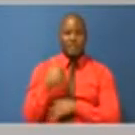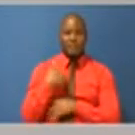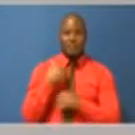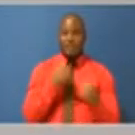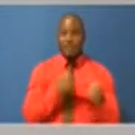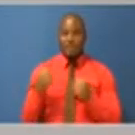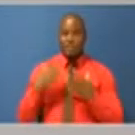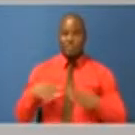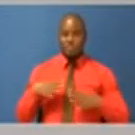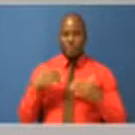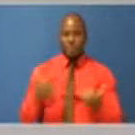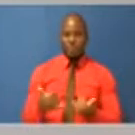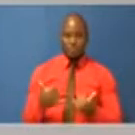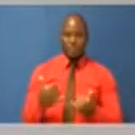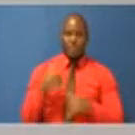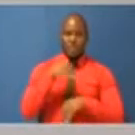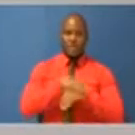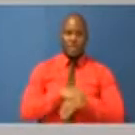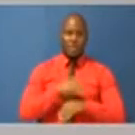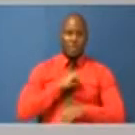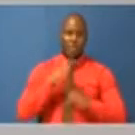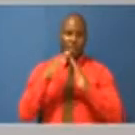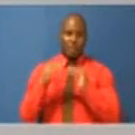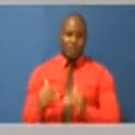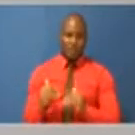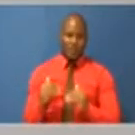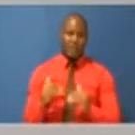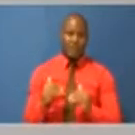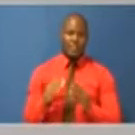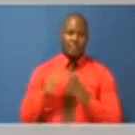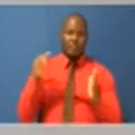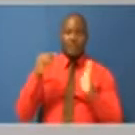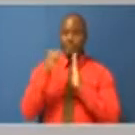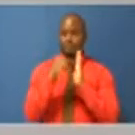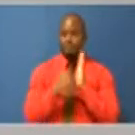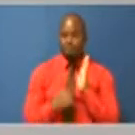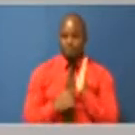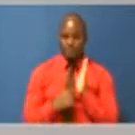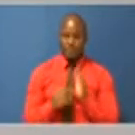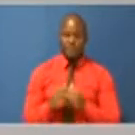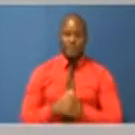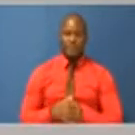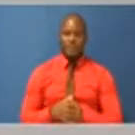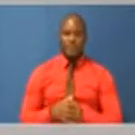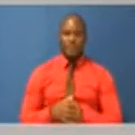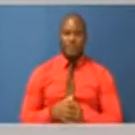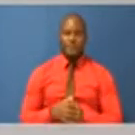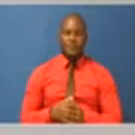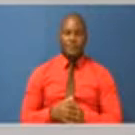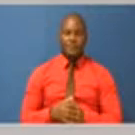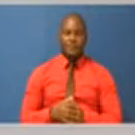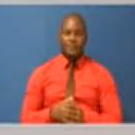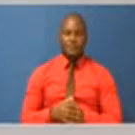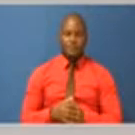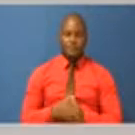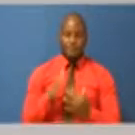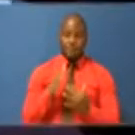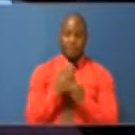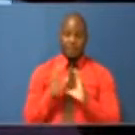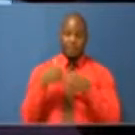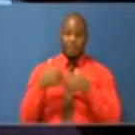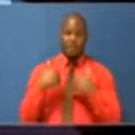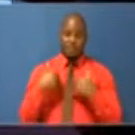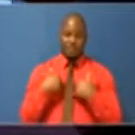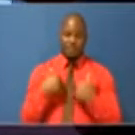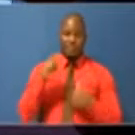difficult for people to now mortgage housing so that's something we should reflect on further for the middle class and upper